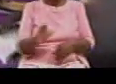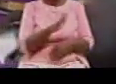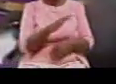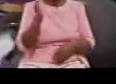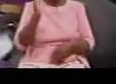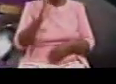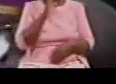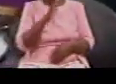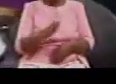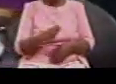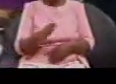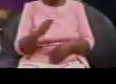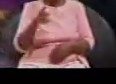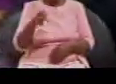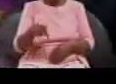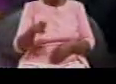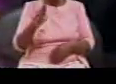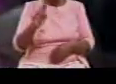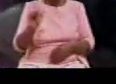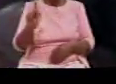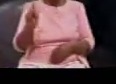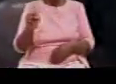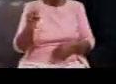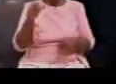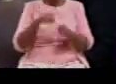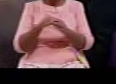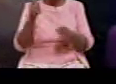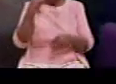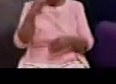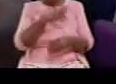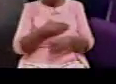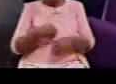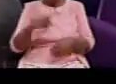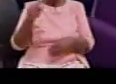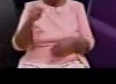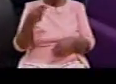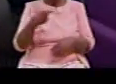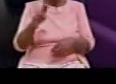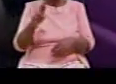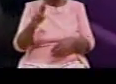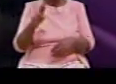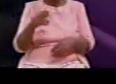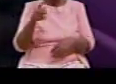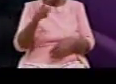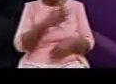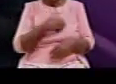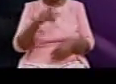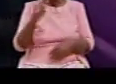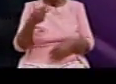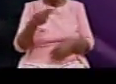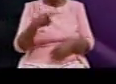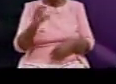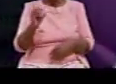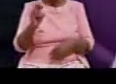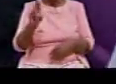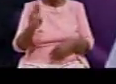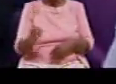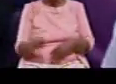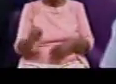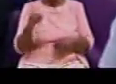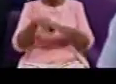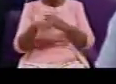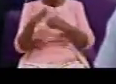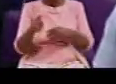your eyes and thorns in your sides, and shall vex you in